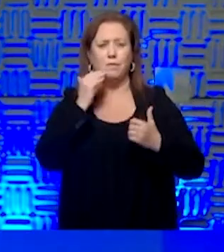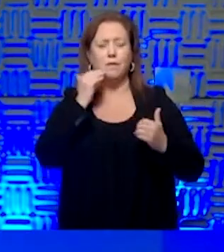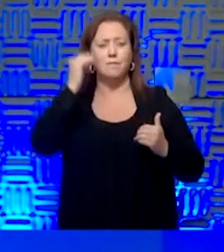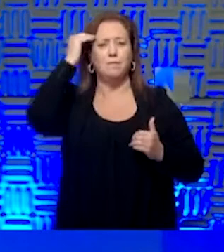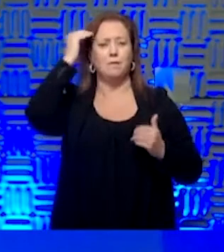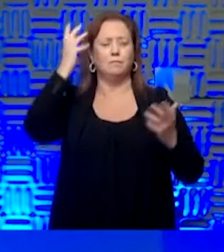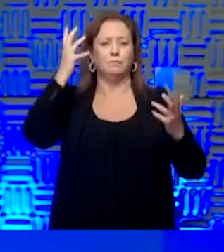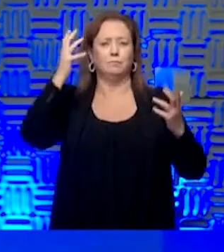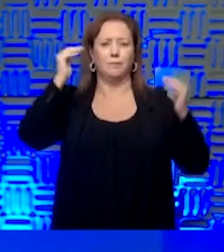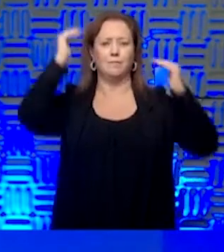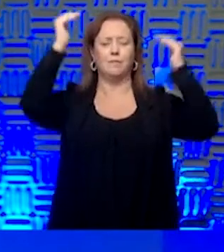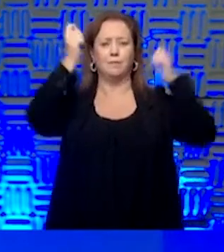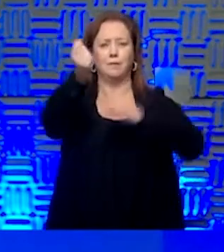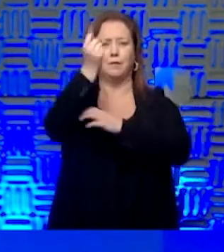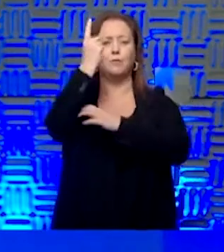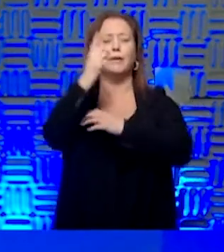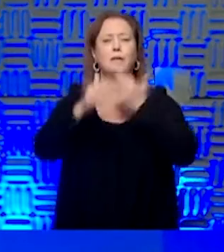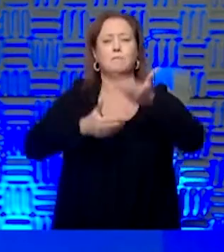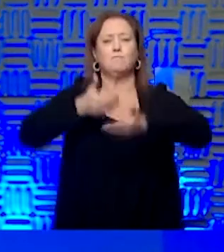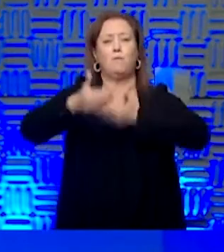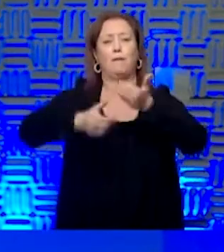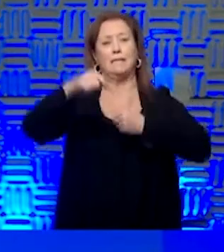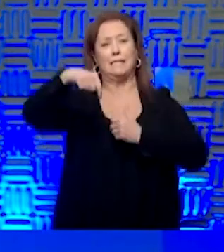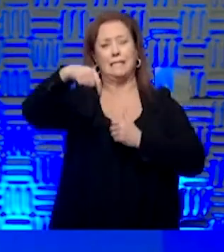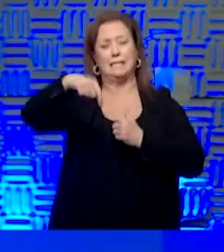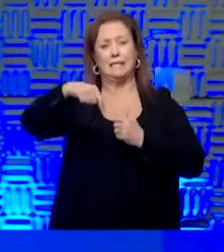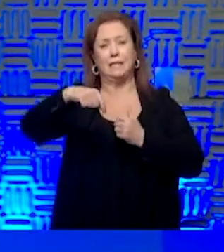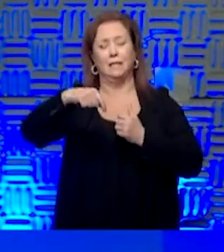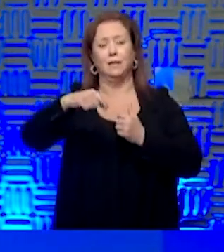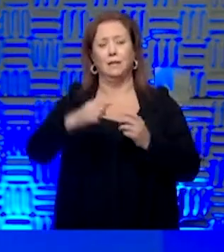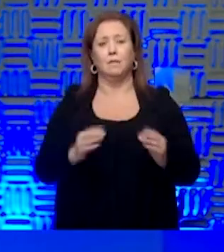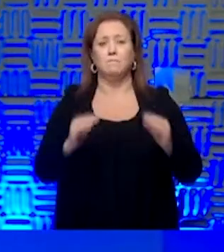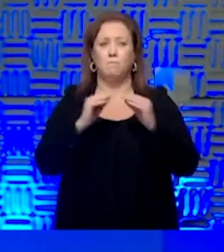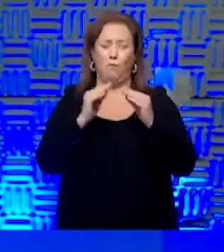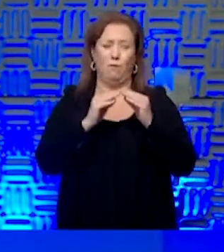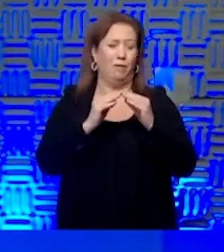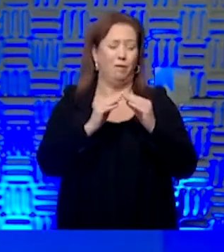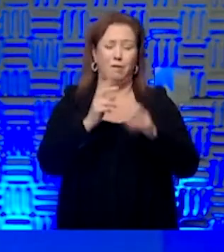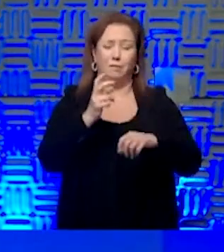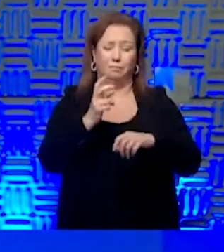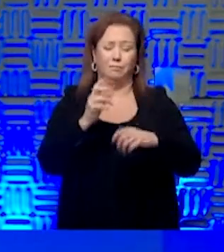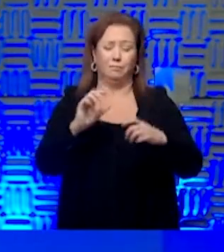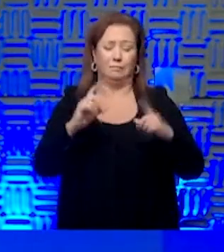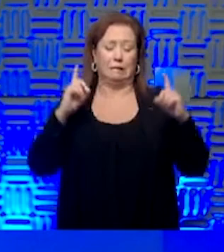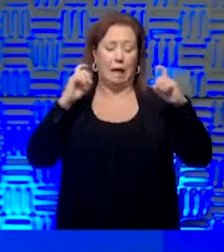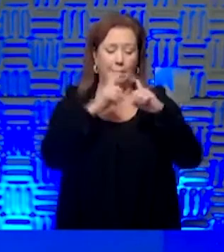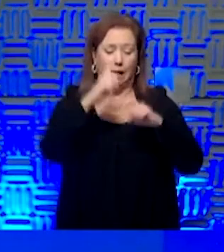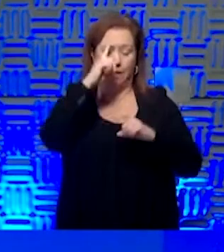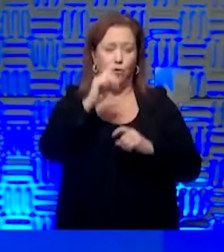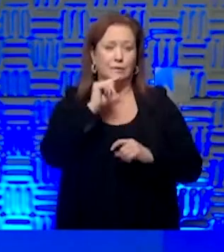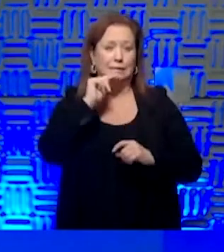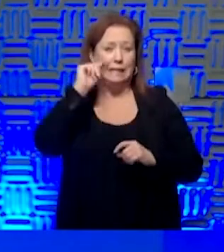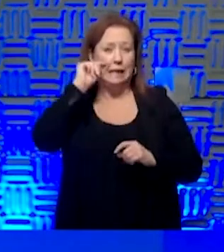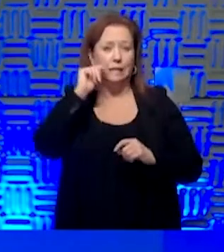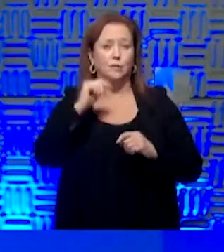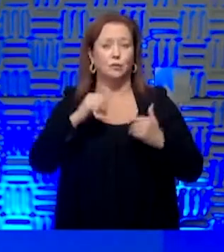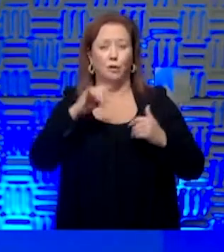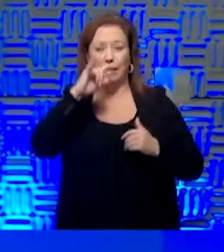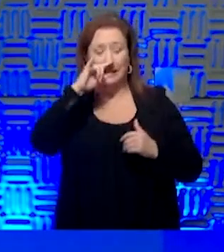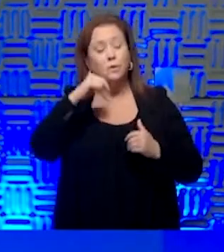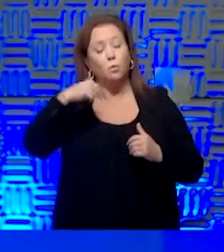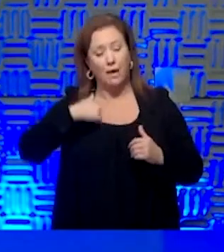to comprehend and process these things, even much more for an adolescent or a child. And so we do have these services